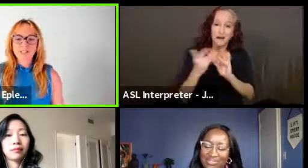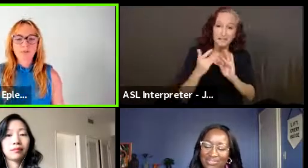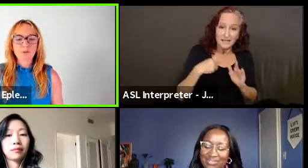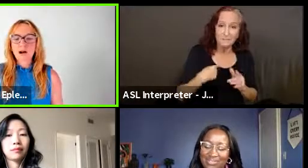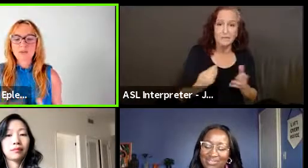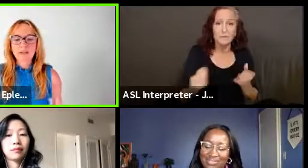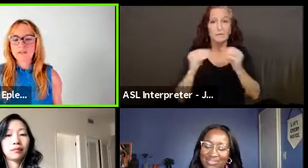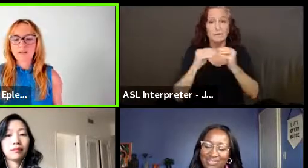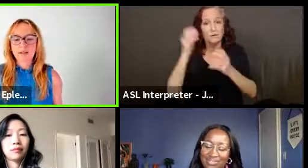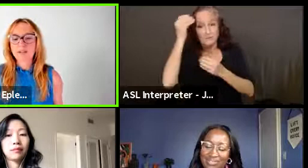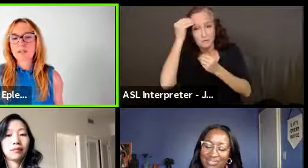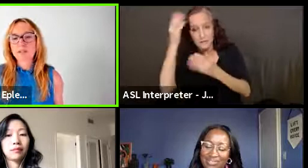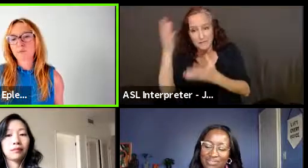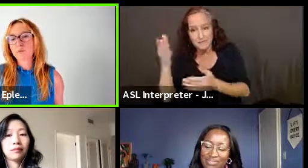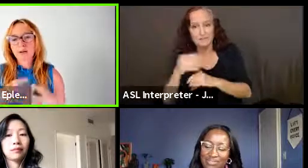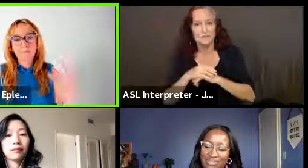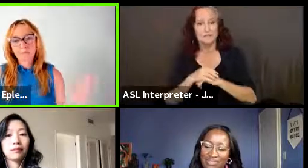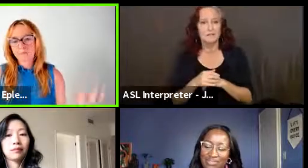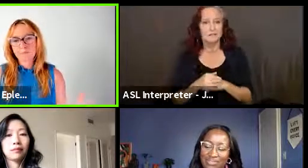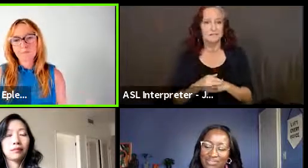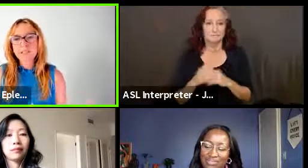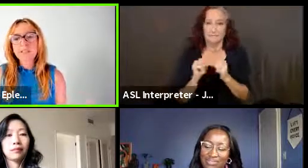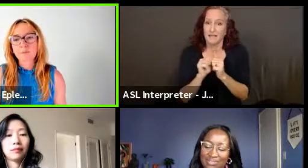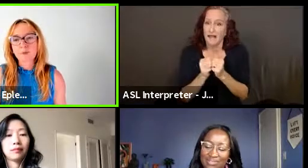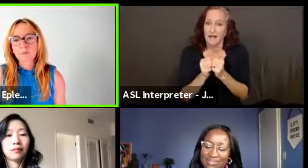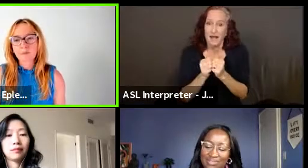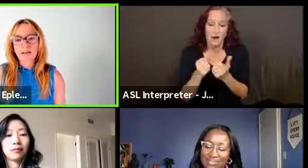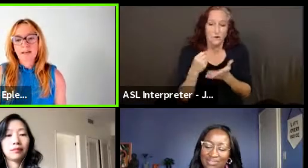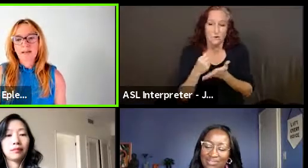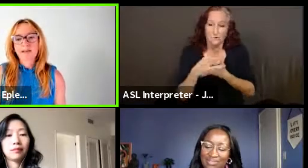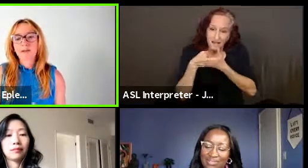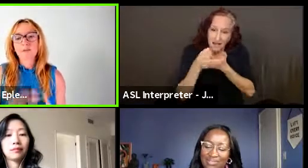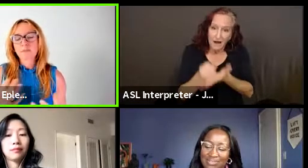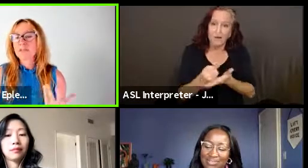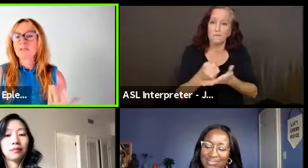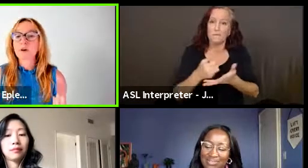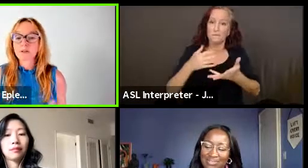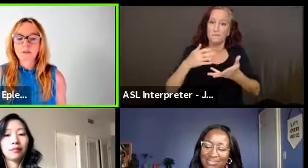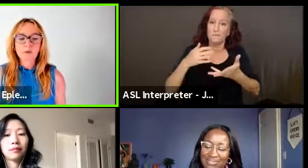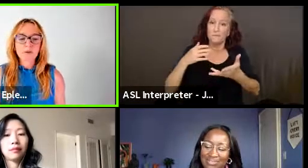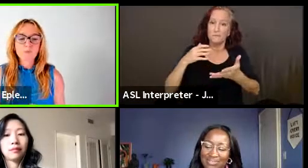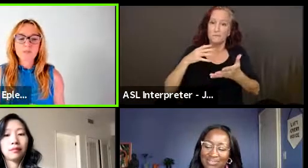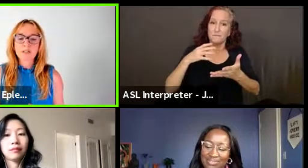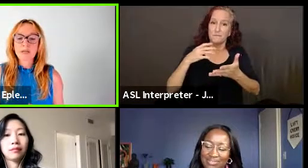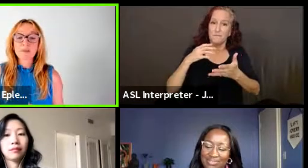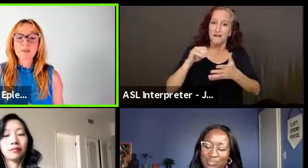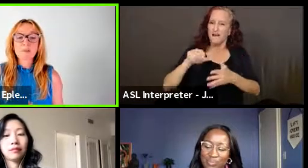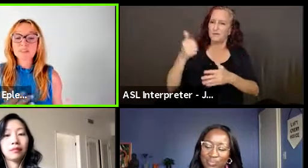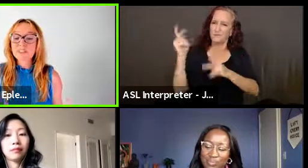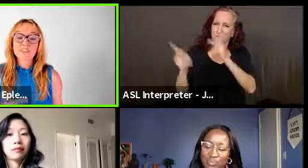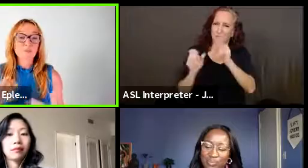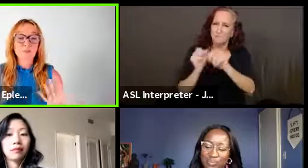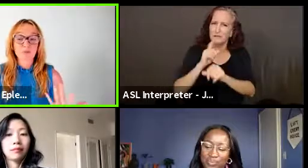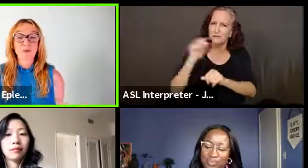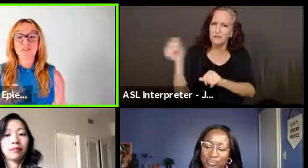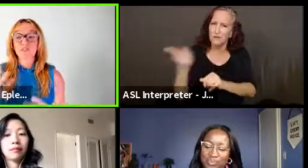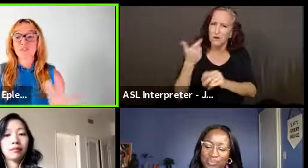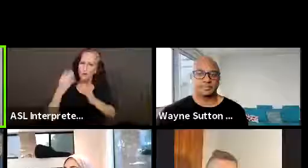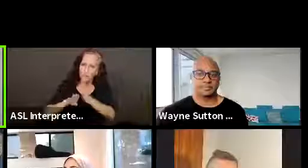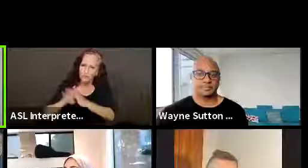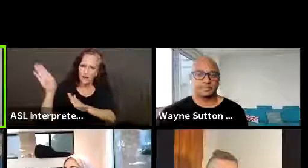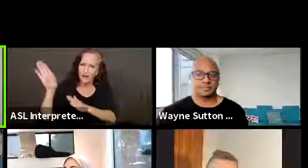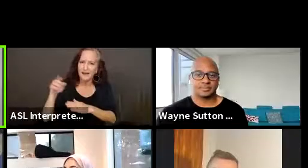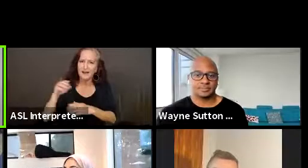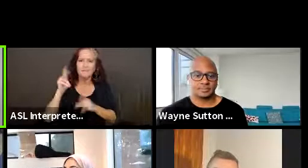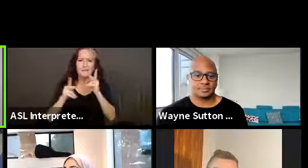for, how can we help really step up and help somebody thrive? How can we be better leaders, better managers,